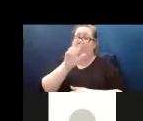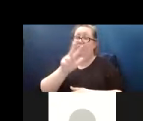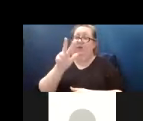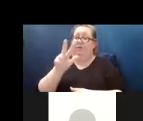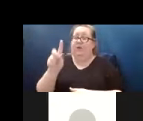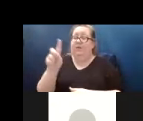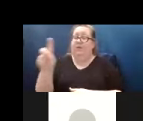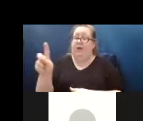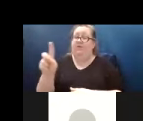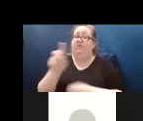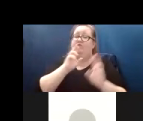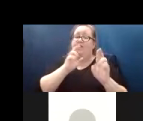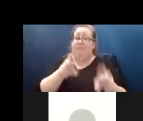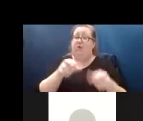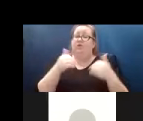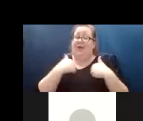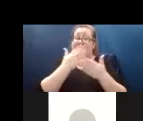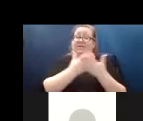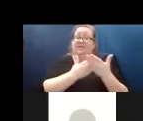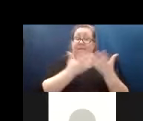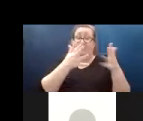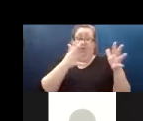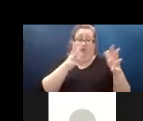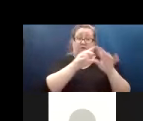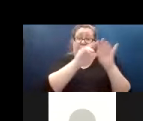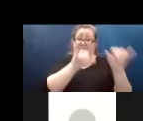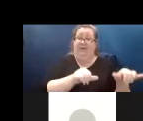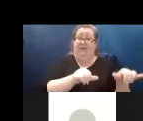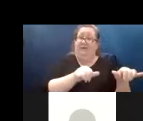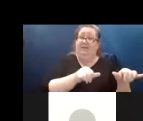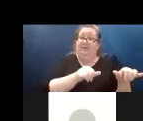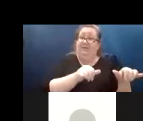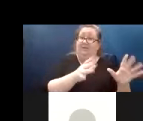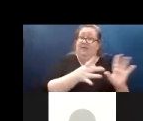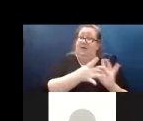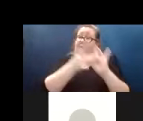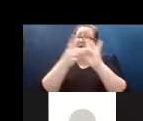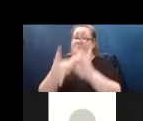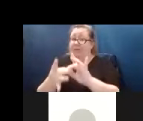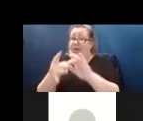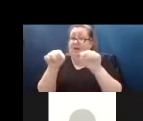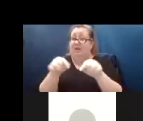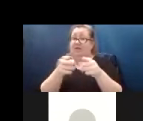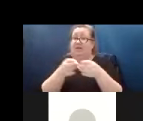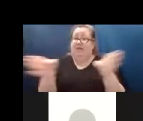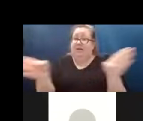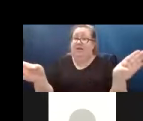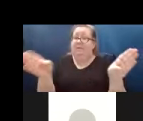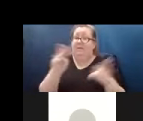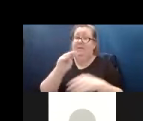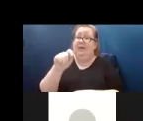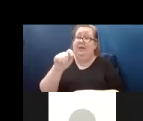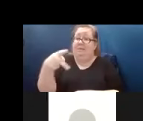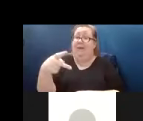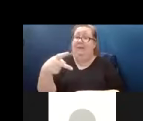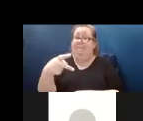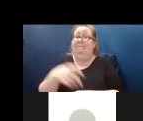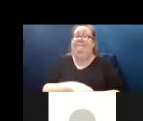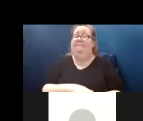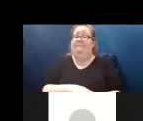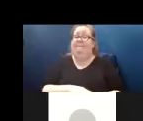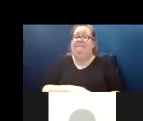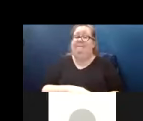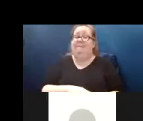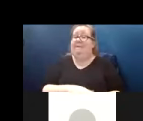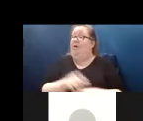so you can have some of the existing systems plugged into this public facing mapping software too. You